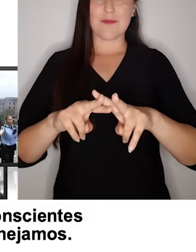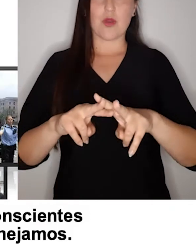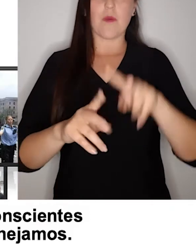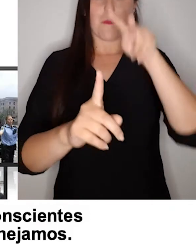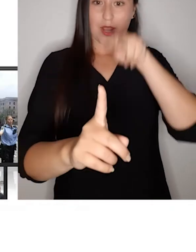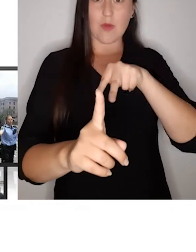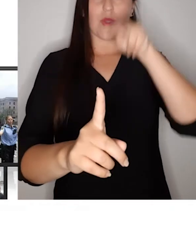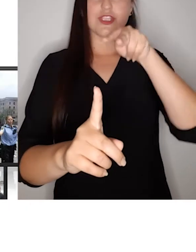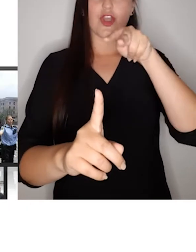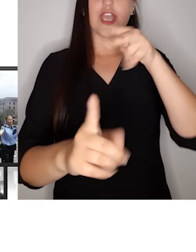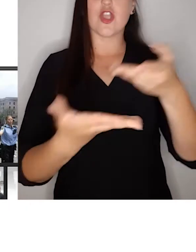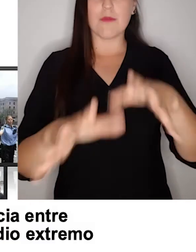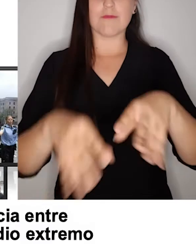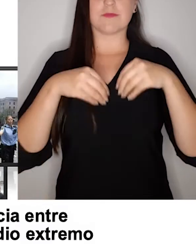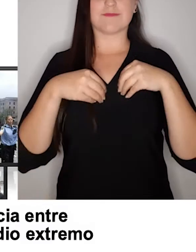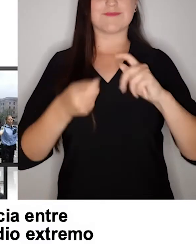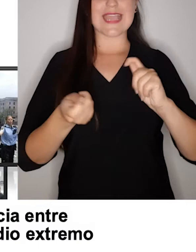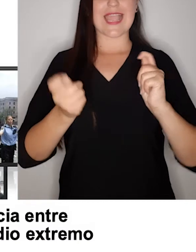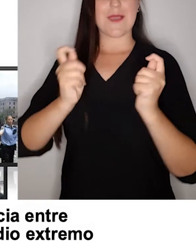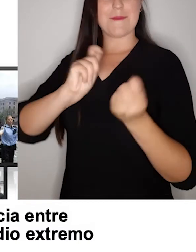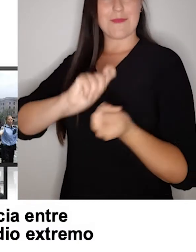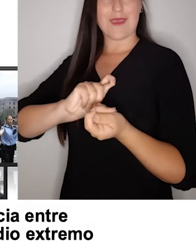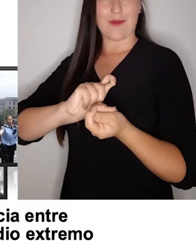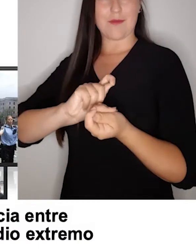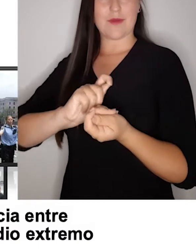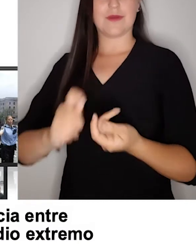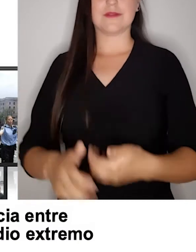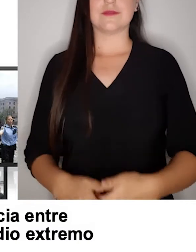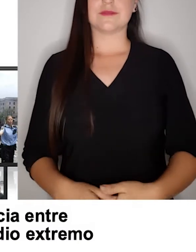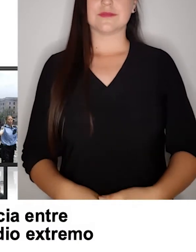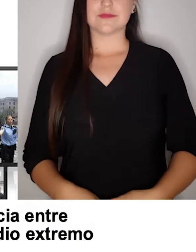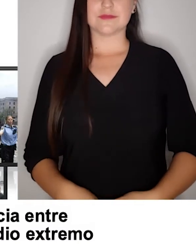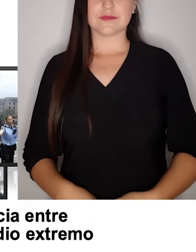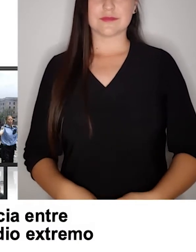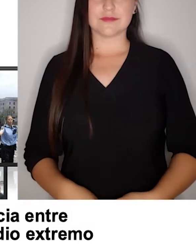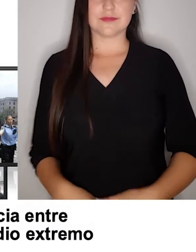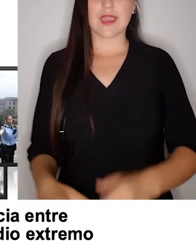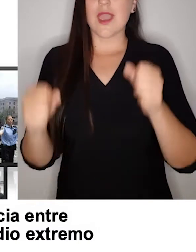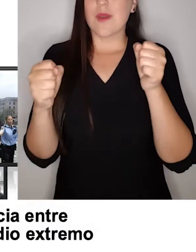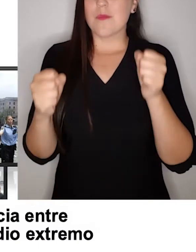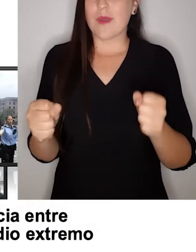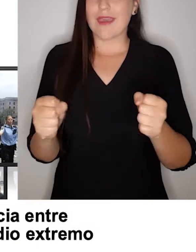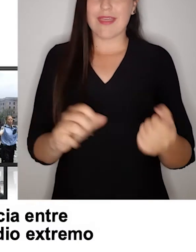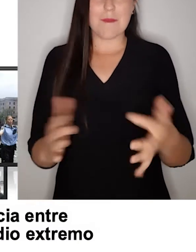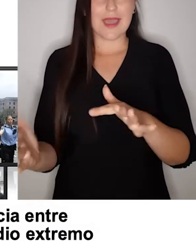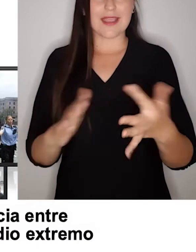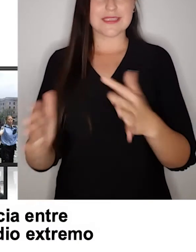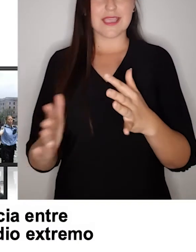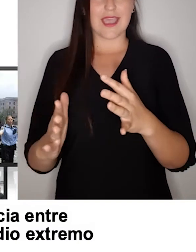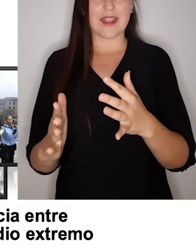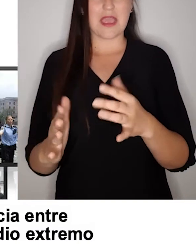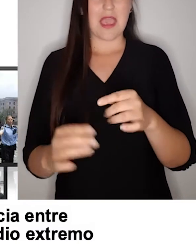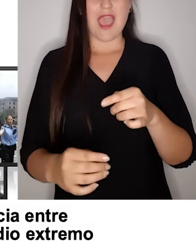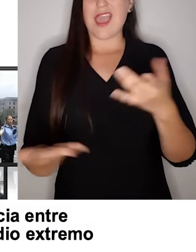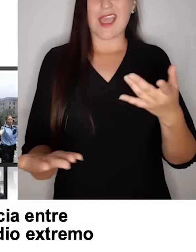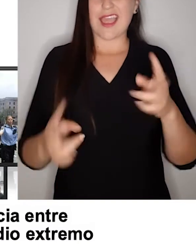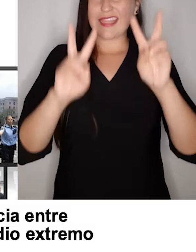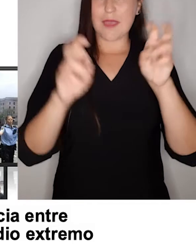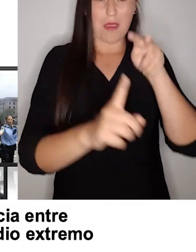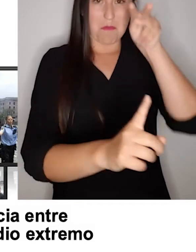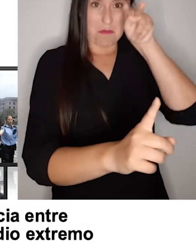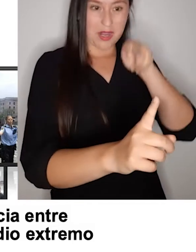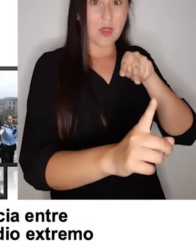them. And it may seem very far between the prejudices that we all